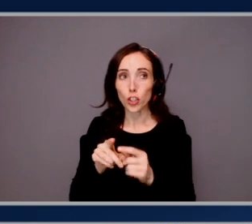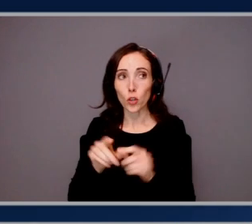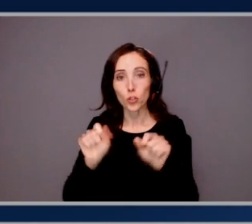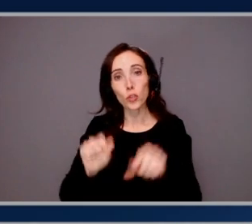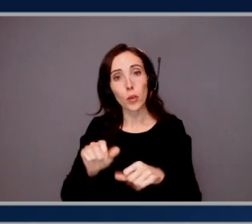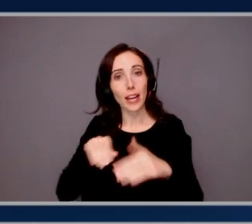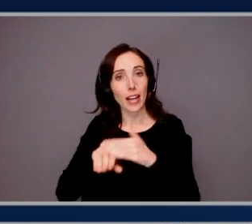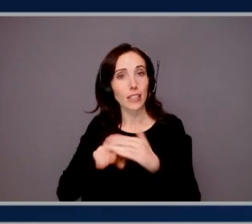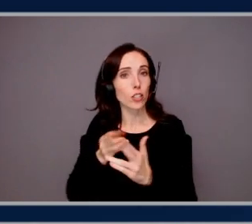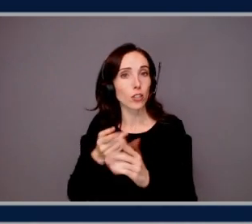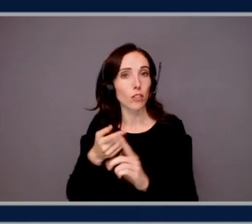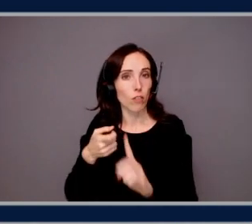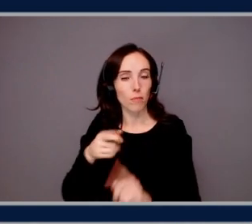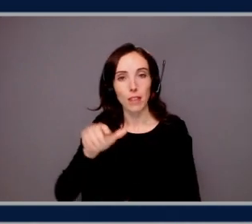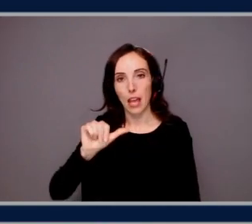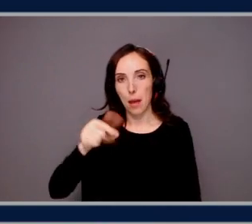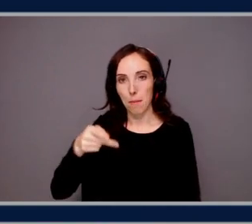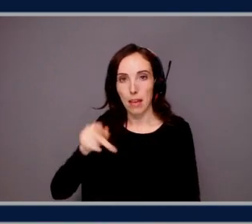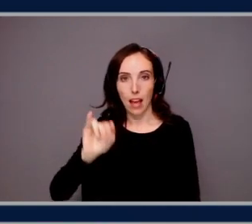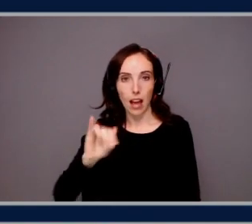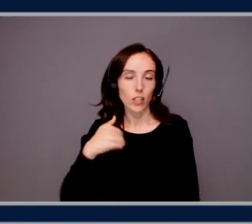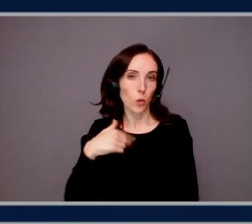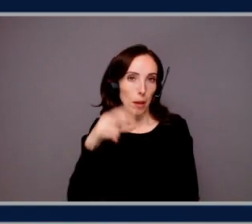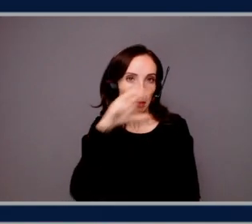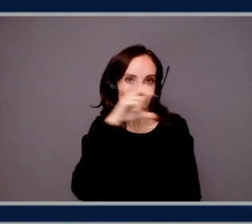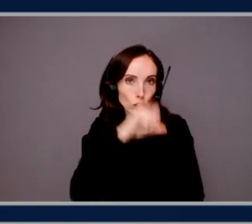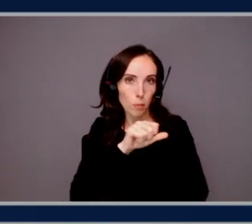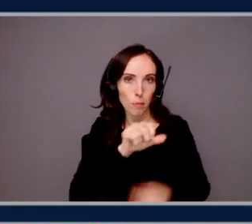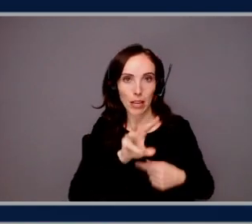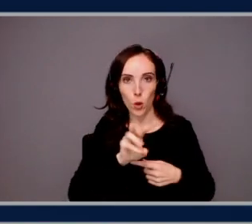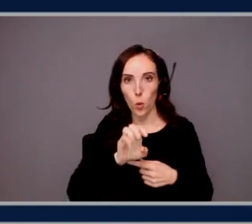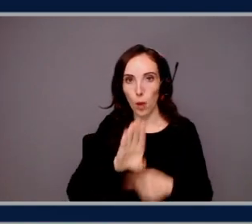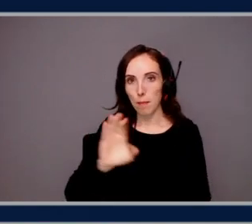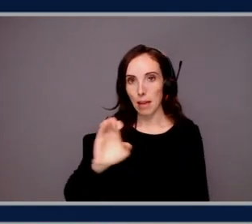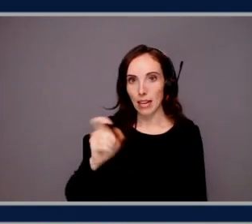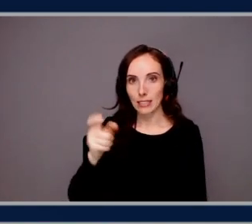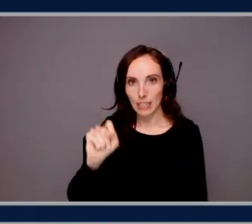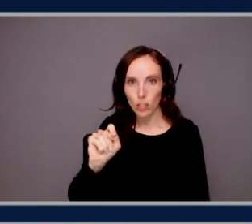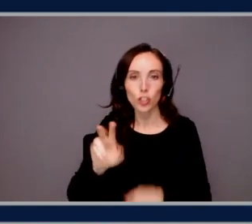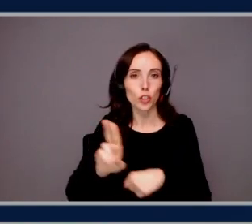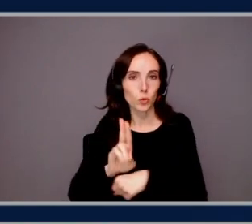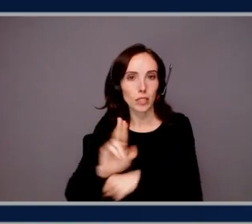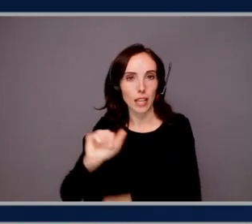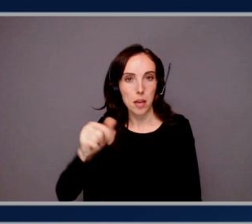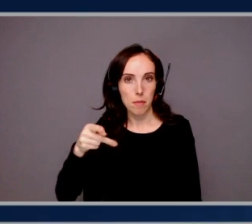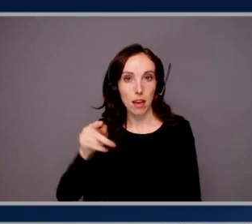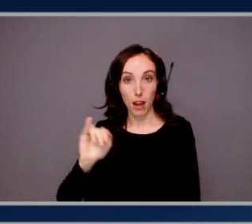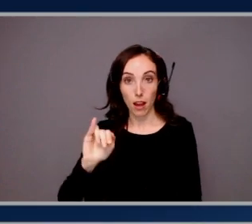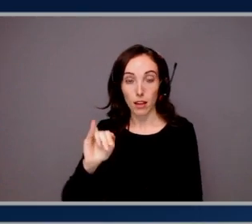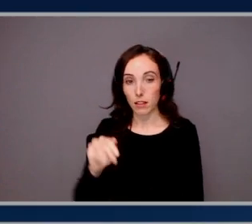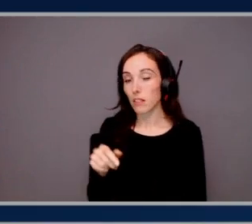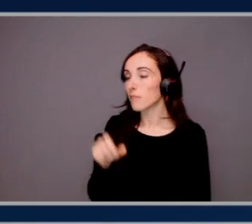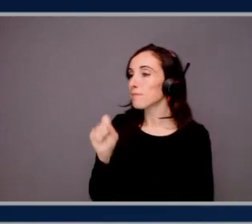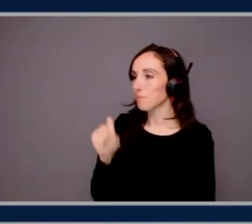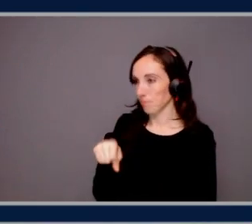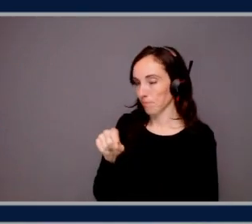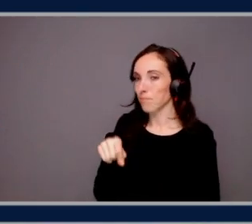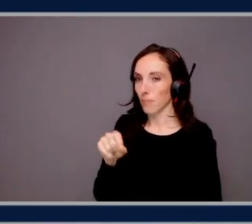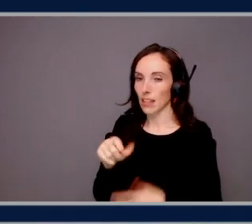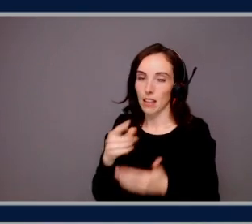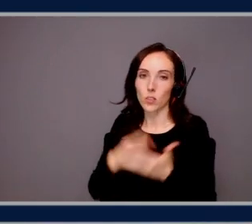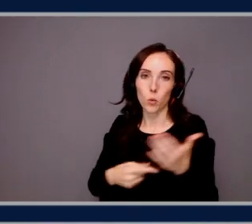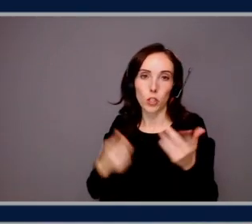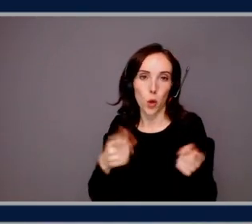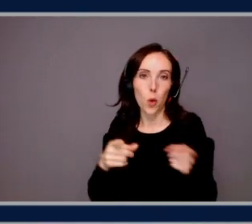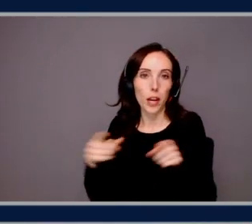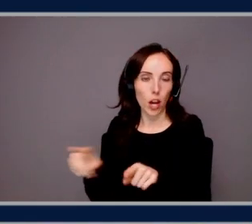the web extension is using, is sending those APIs through. Yeah, it is. That's how it is going on.